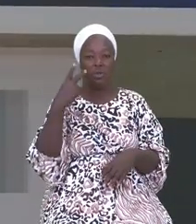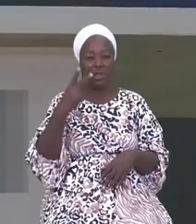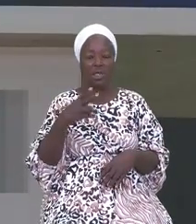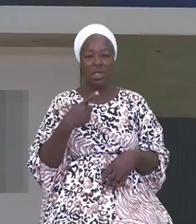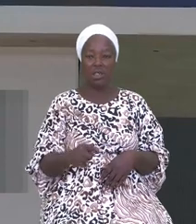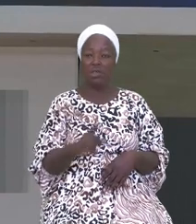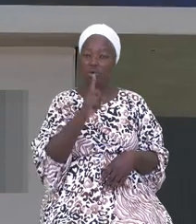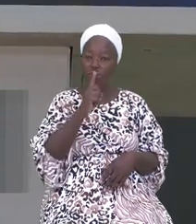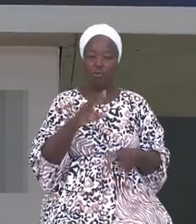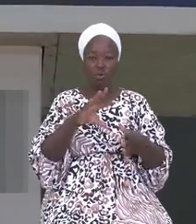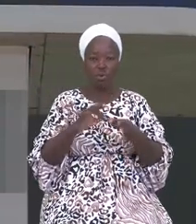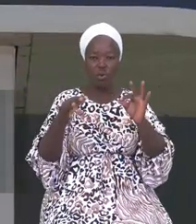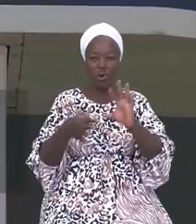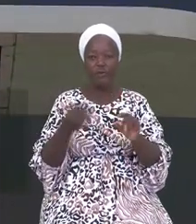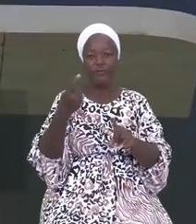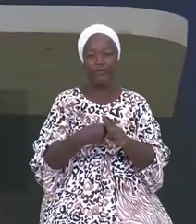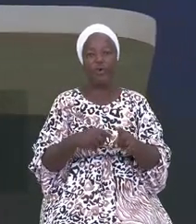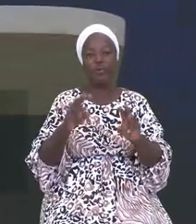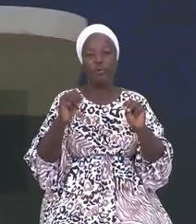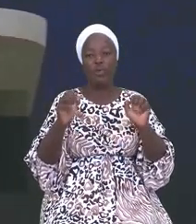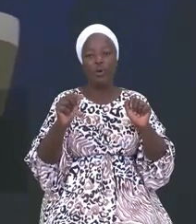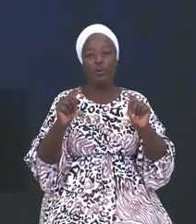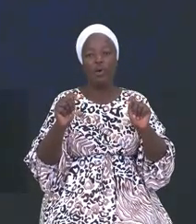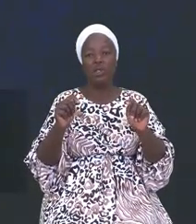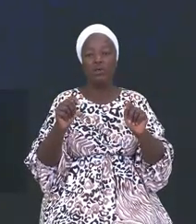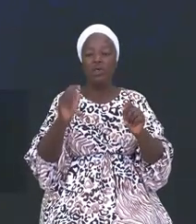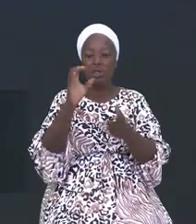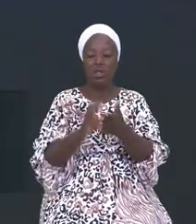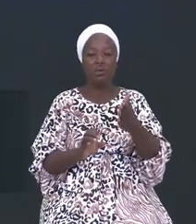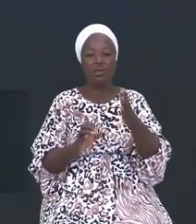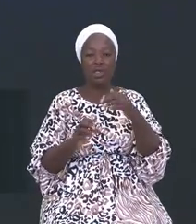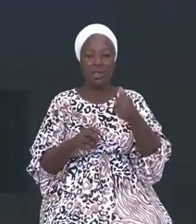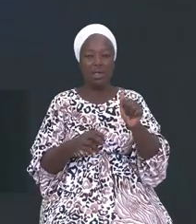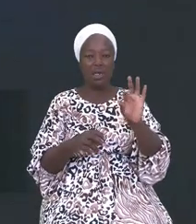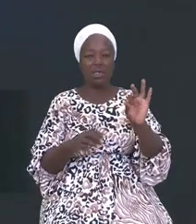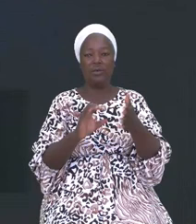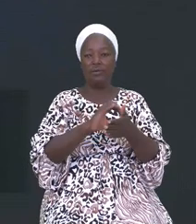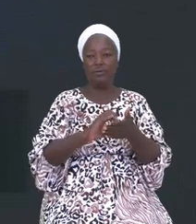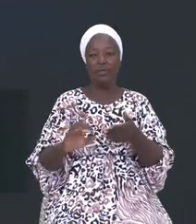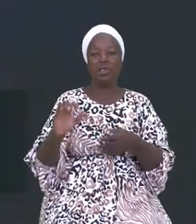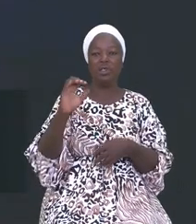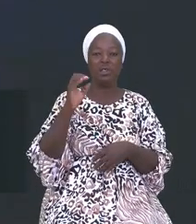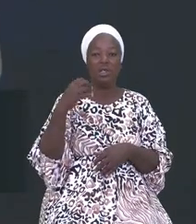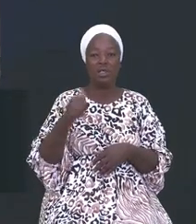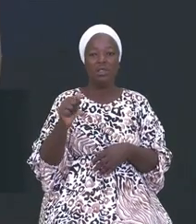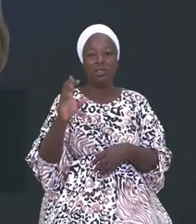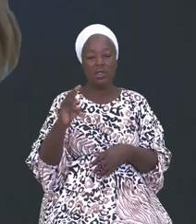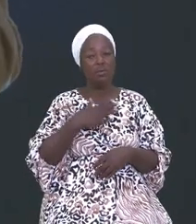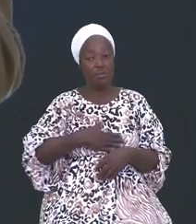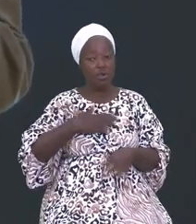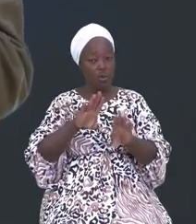story from Matthew chapter 19, and I'm reading from verse 16. Please open your